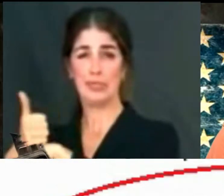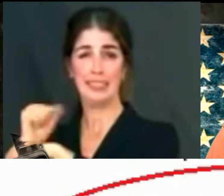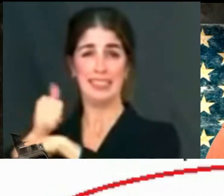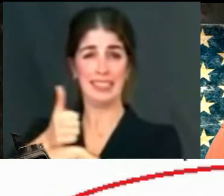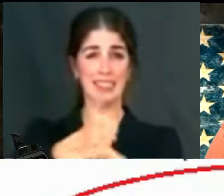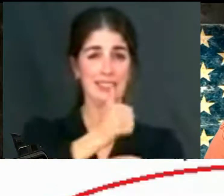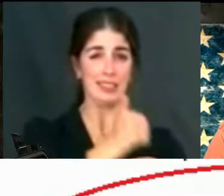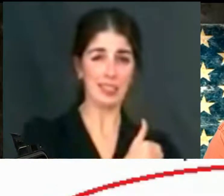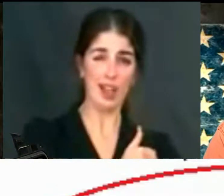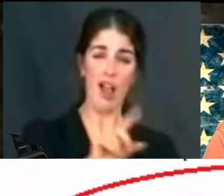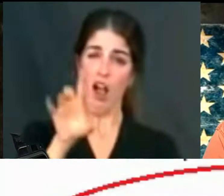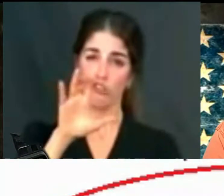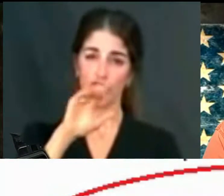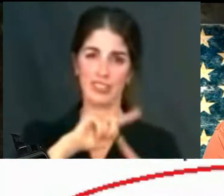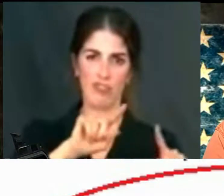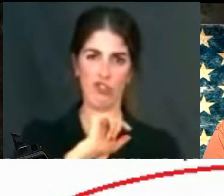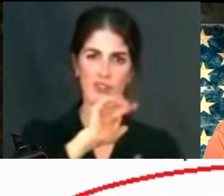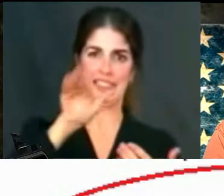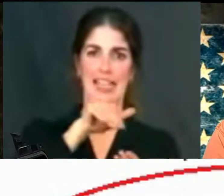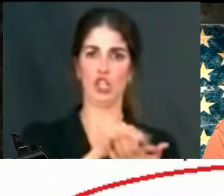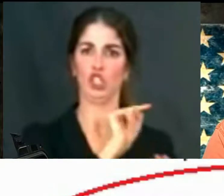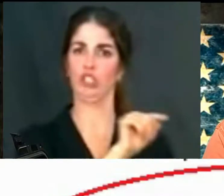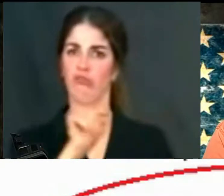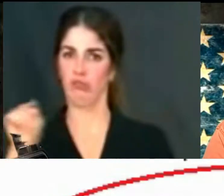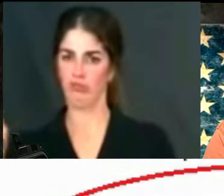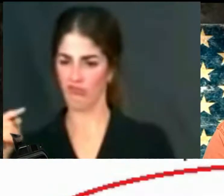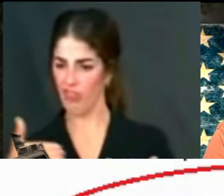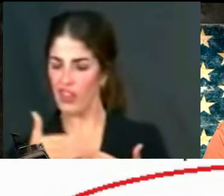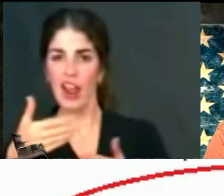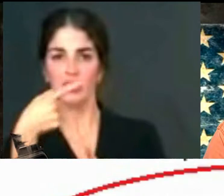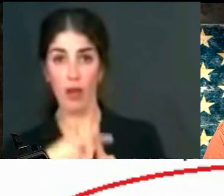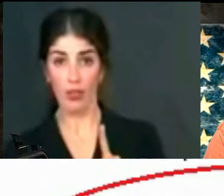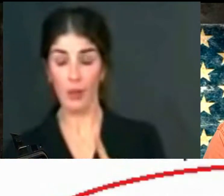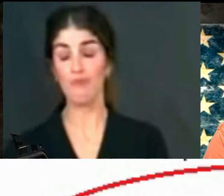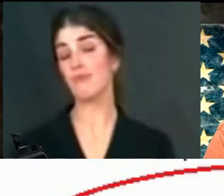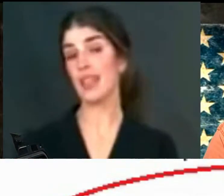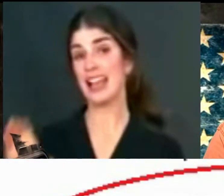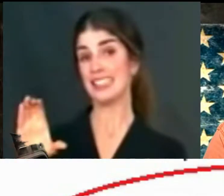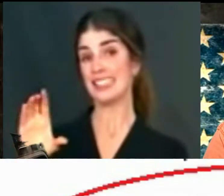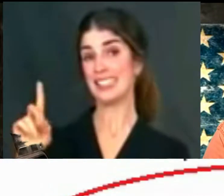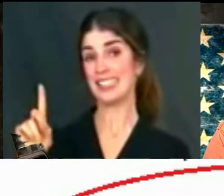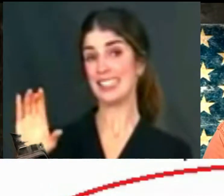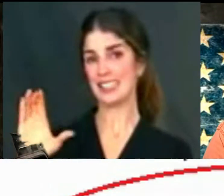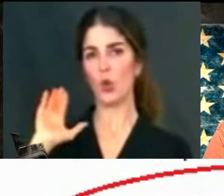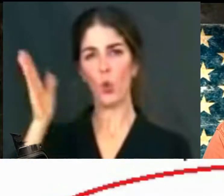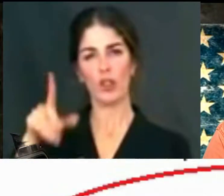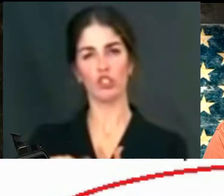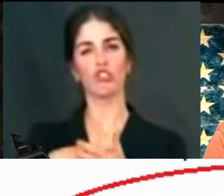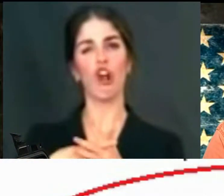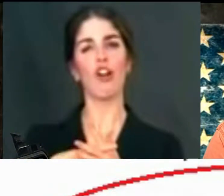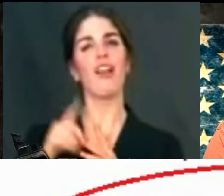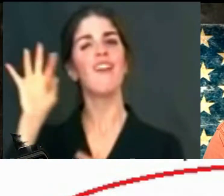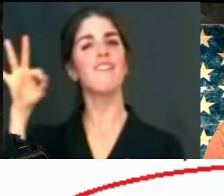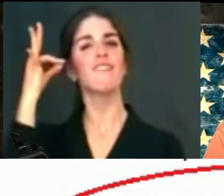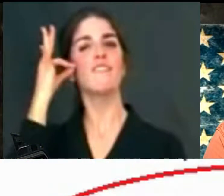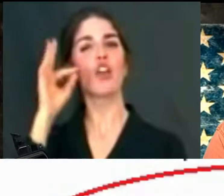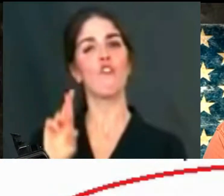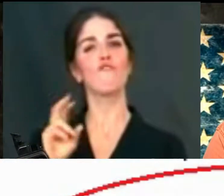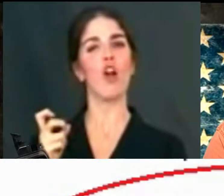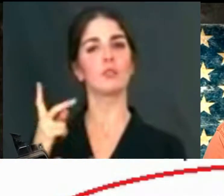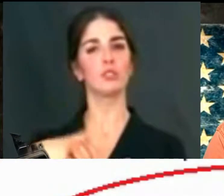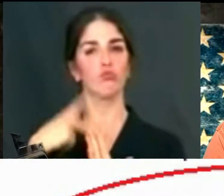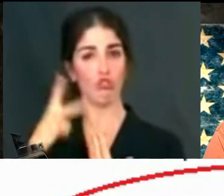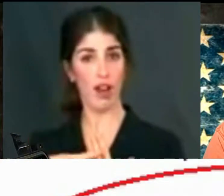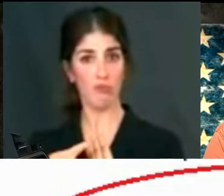They updated the barrel and extractors with